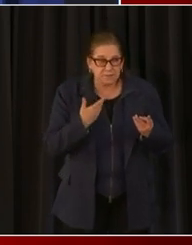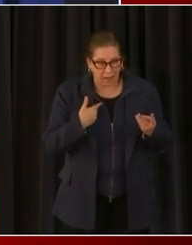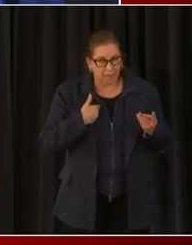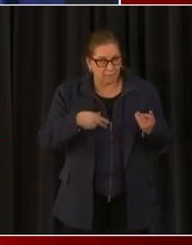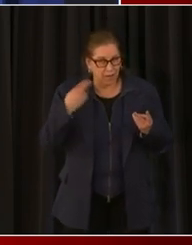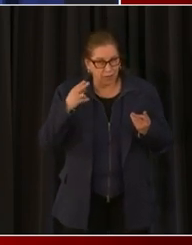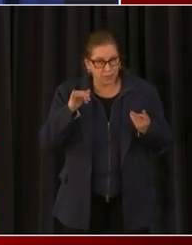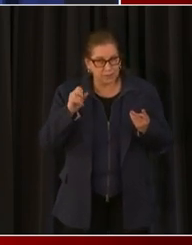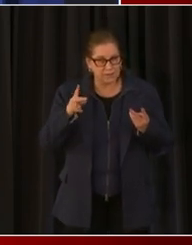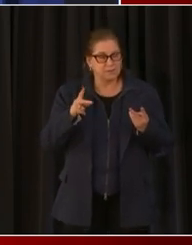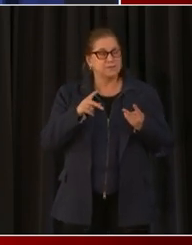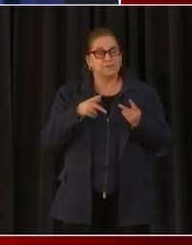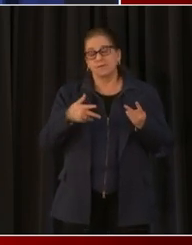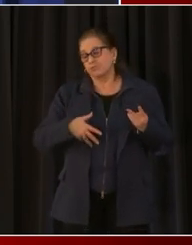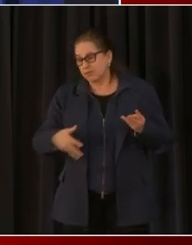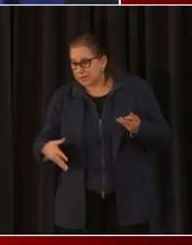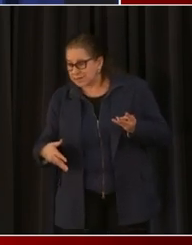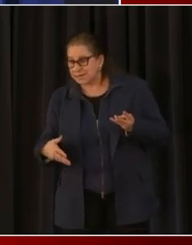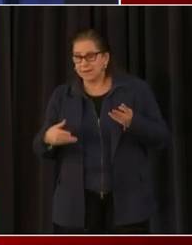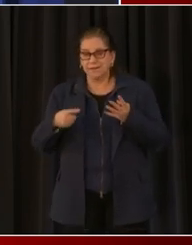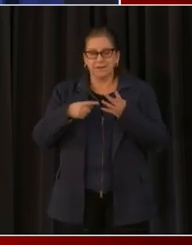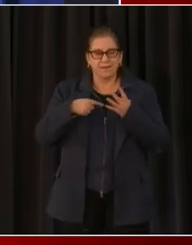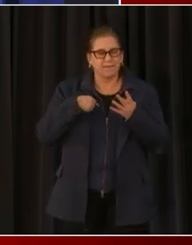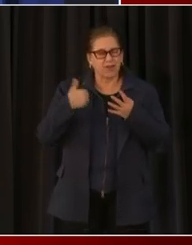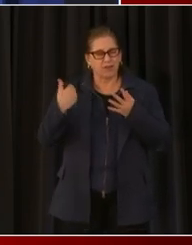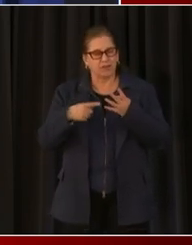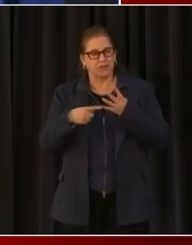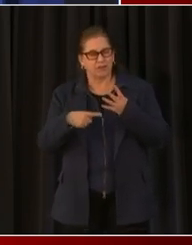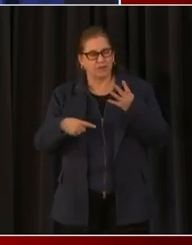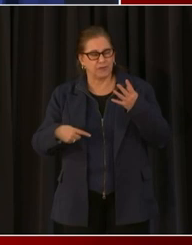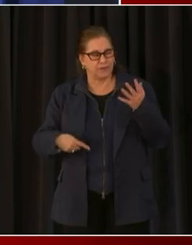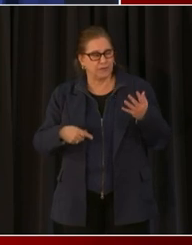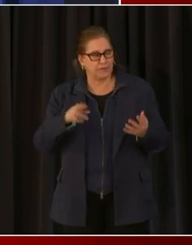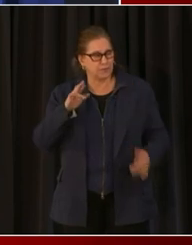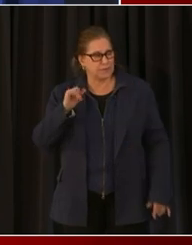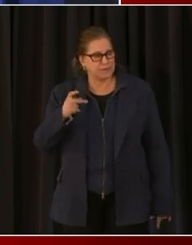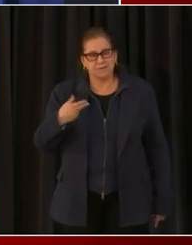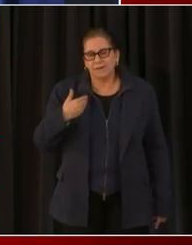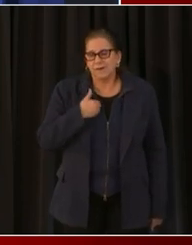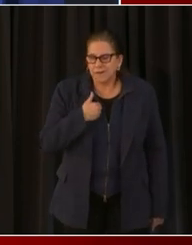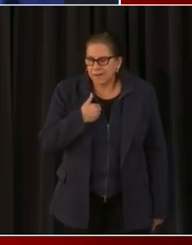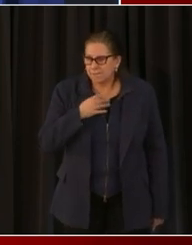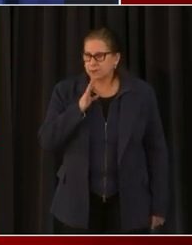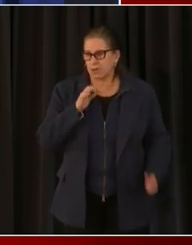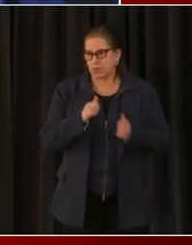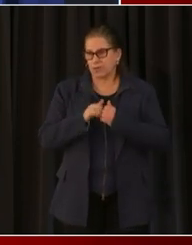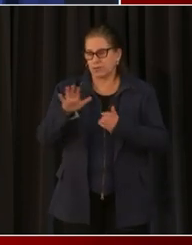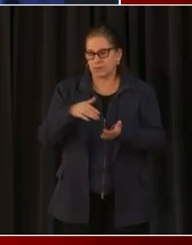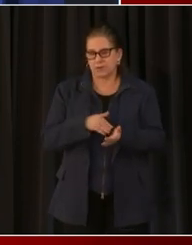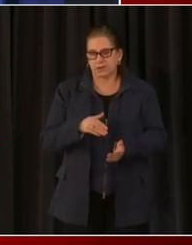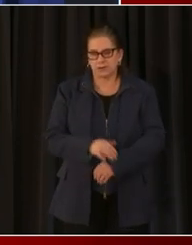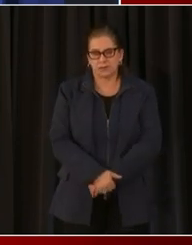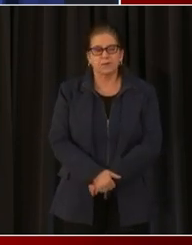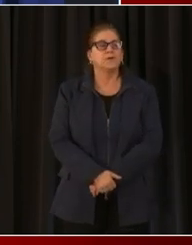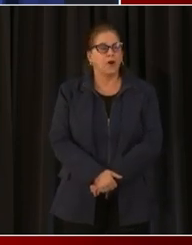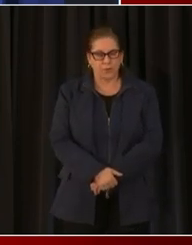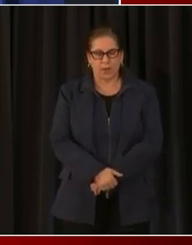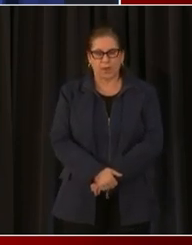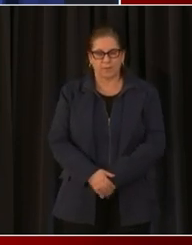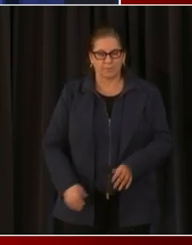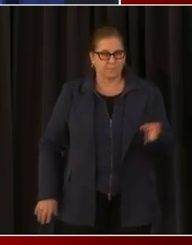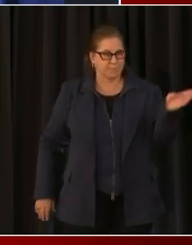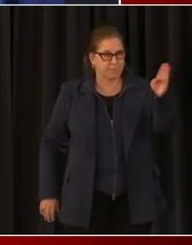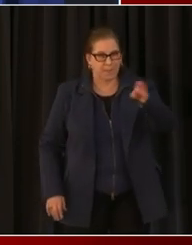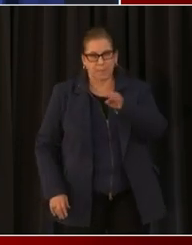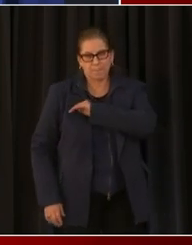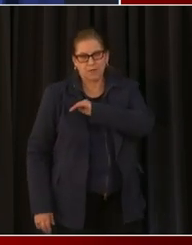would highly recommend that they have those conversations with their healthcare provider and move forward with vaccination. And then Mayor Bowser, just for you, have